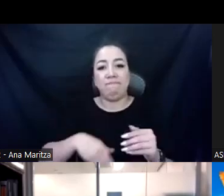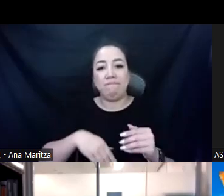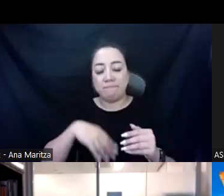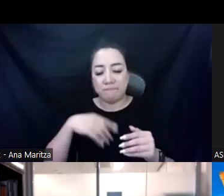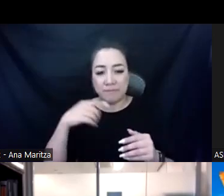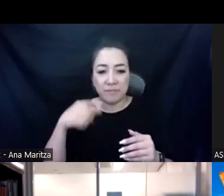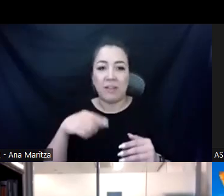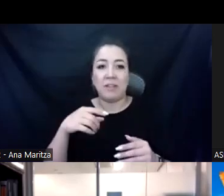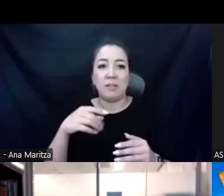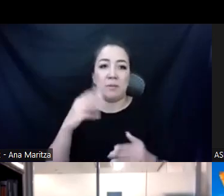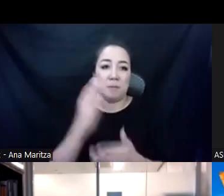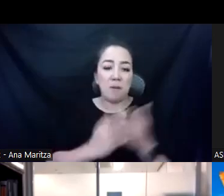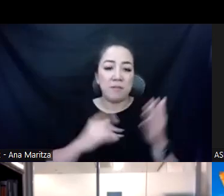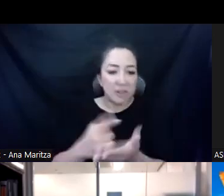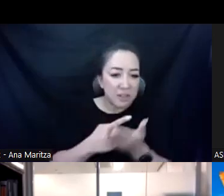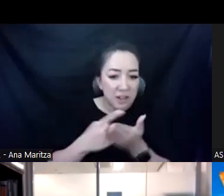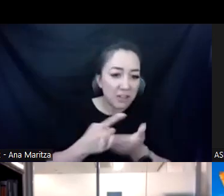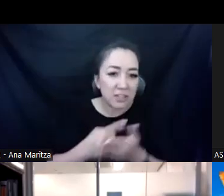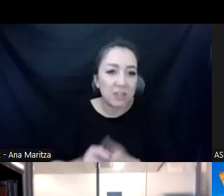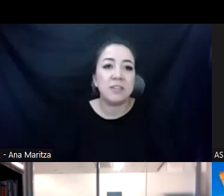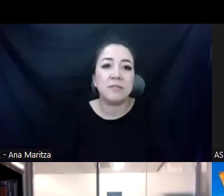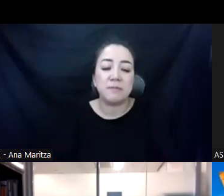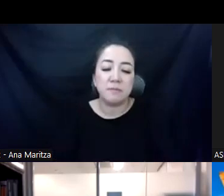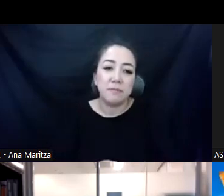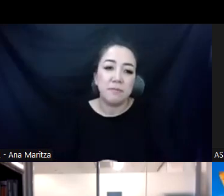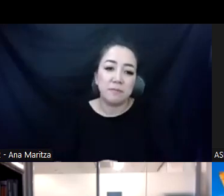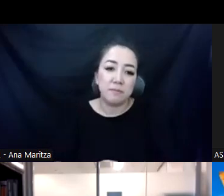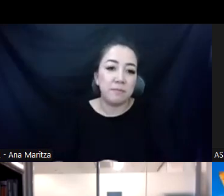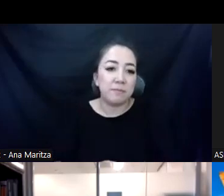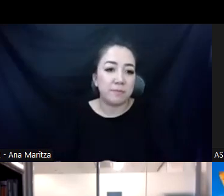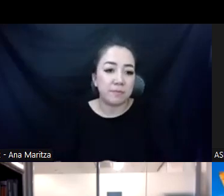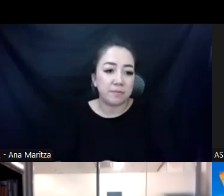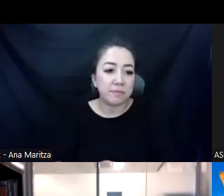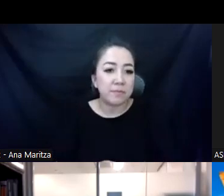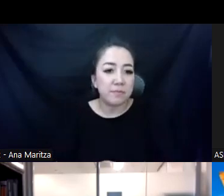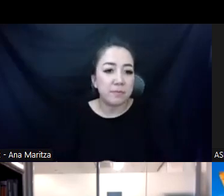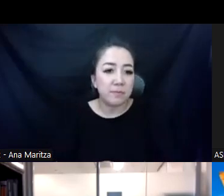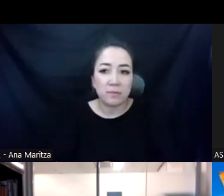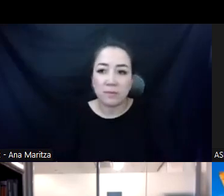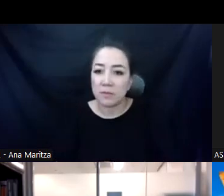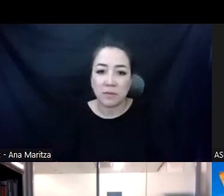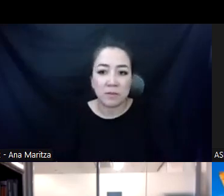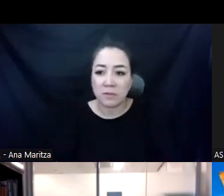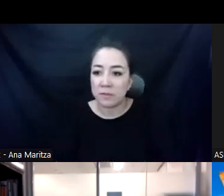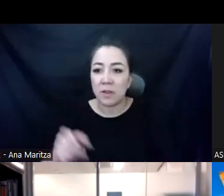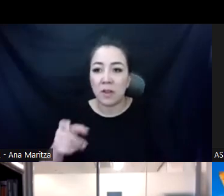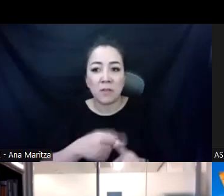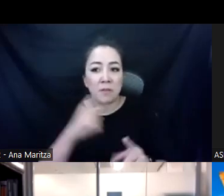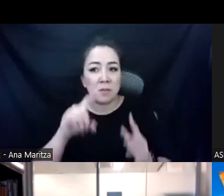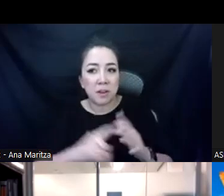discussion. So Catherine, yeah. keeping track here, and from the